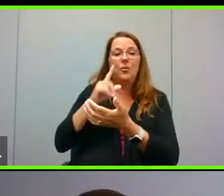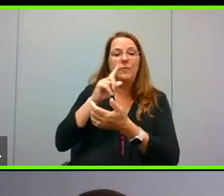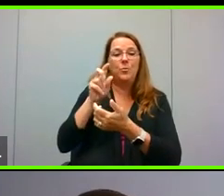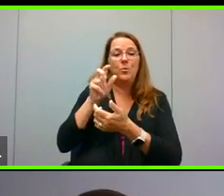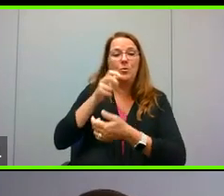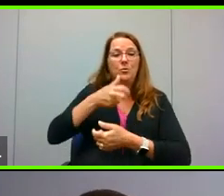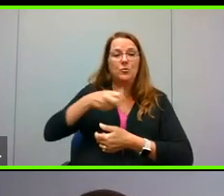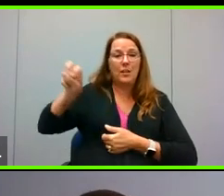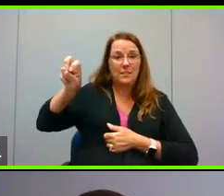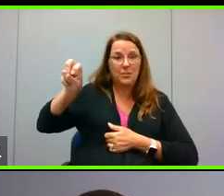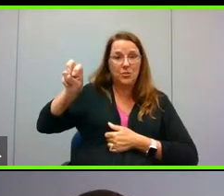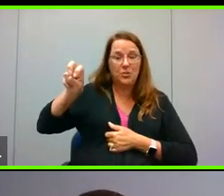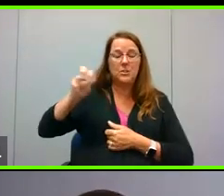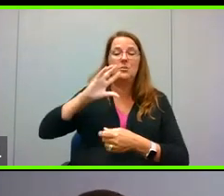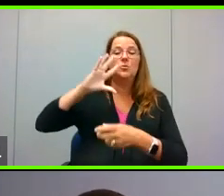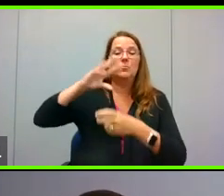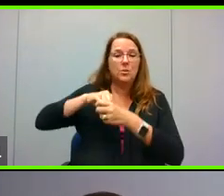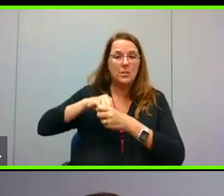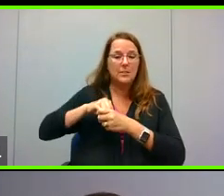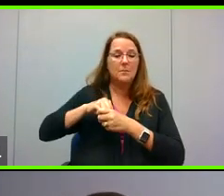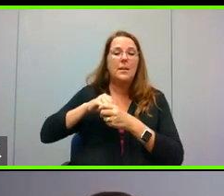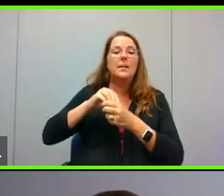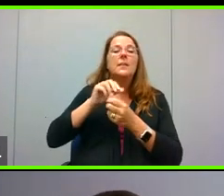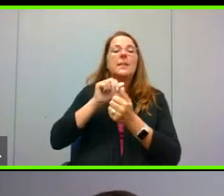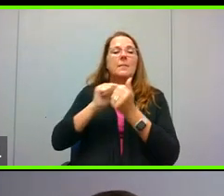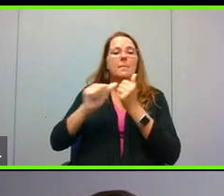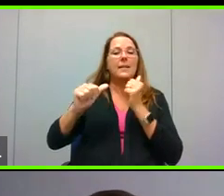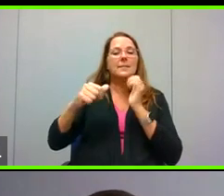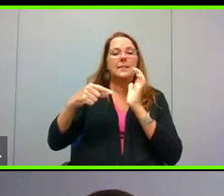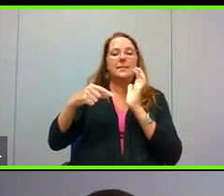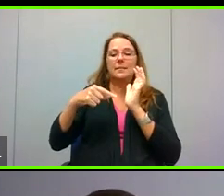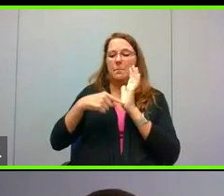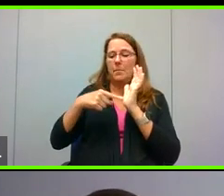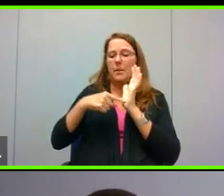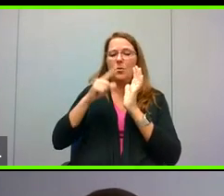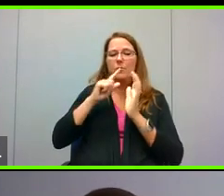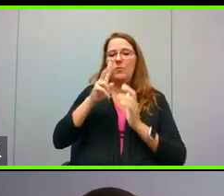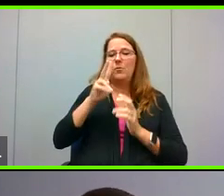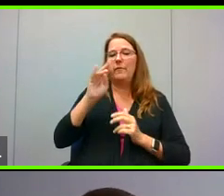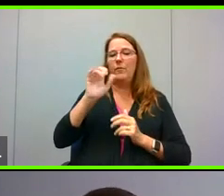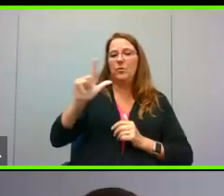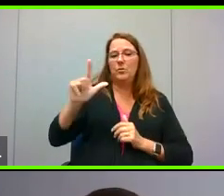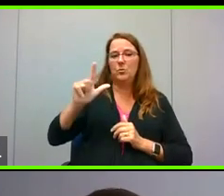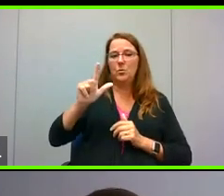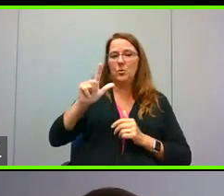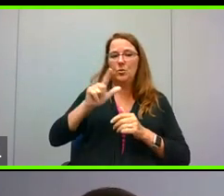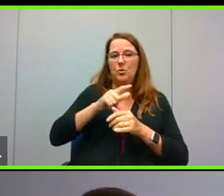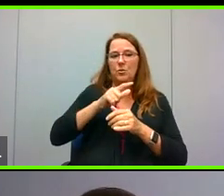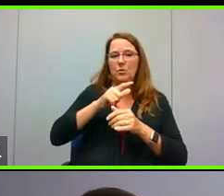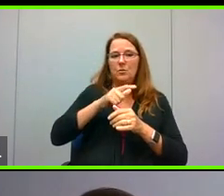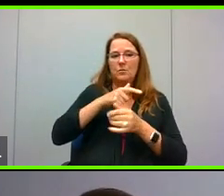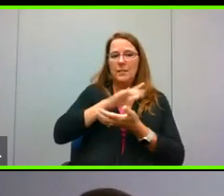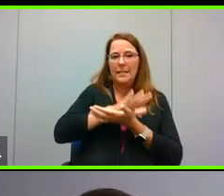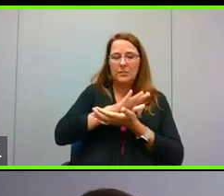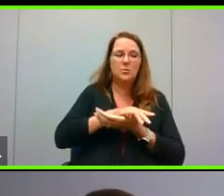their capacity building virtual institute. And so we've got folks from VDOE, DARS, our